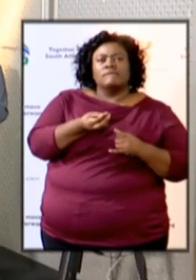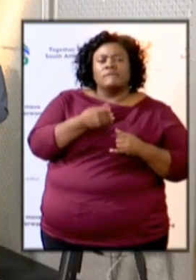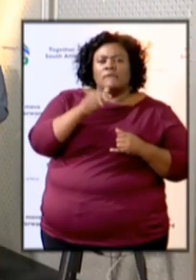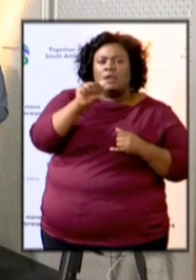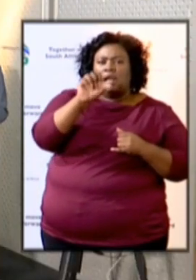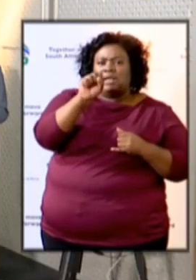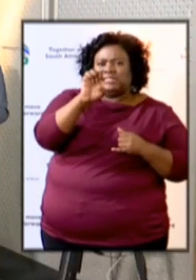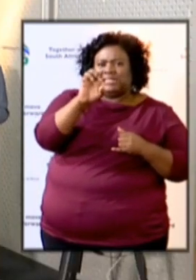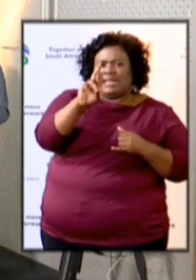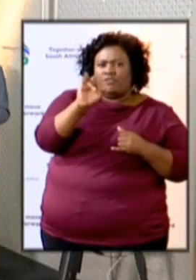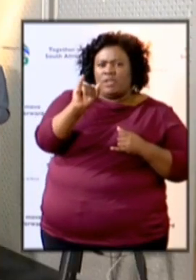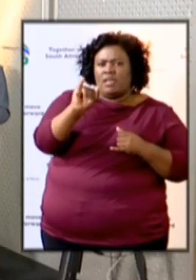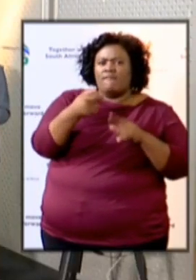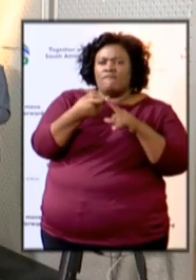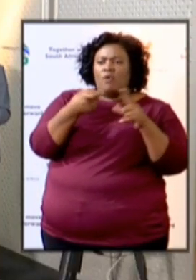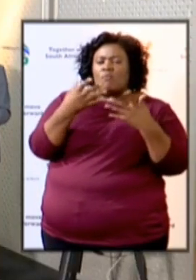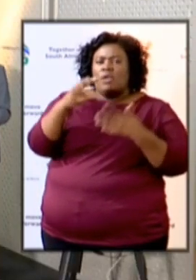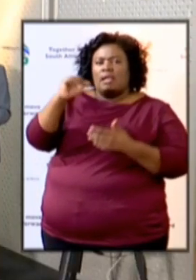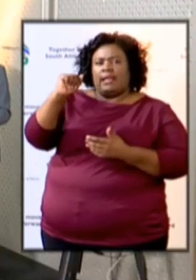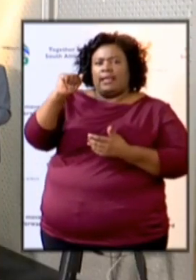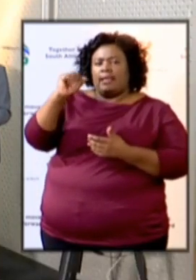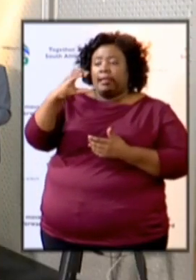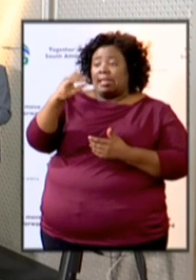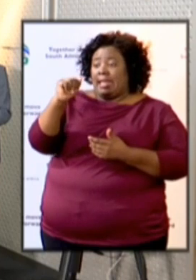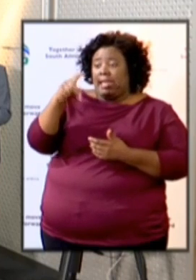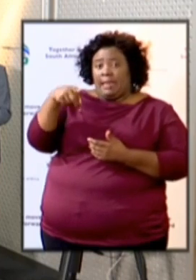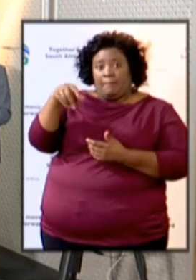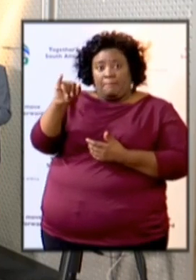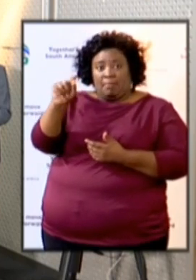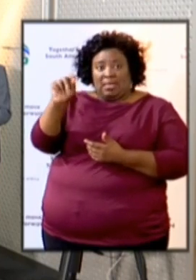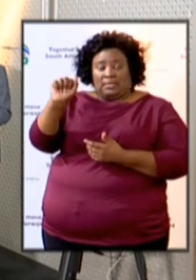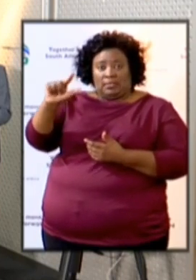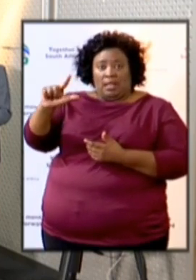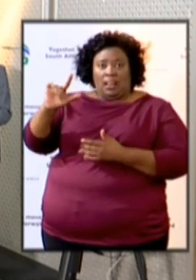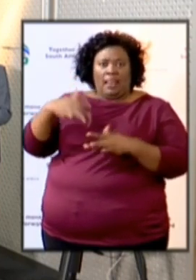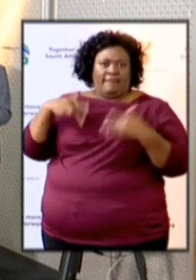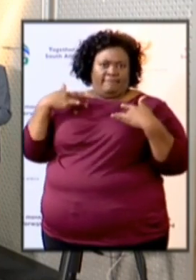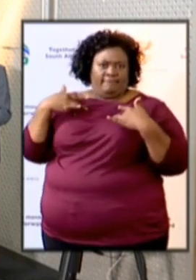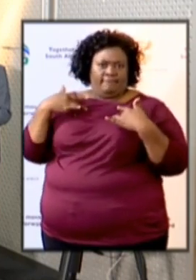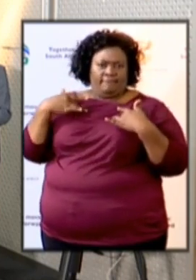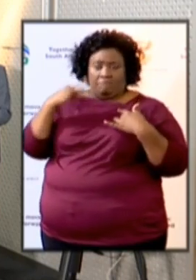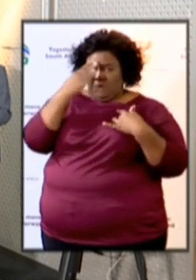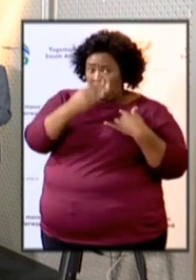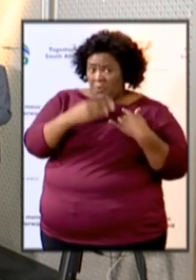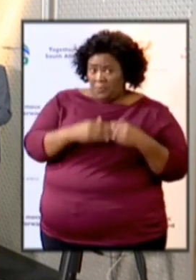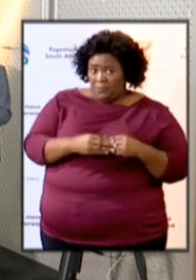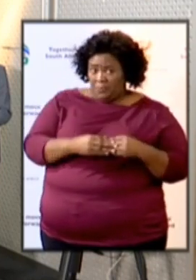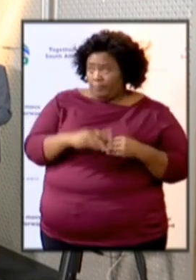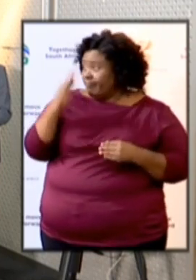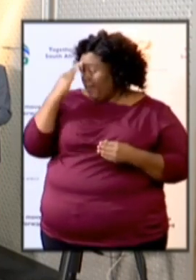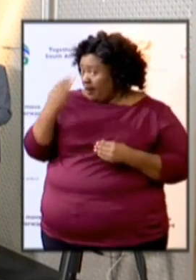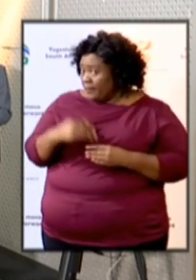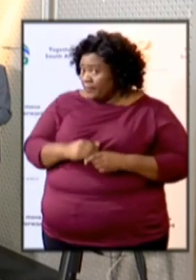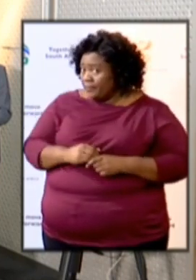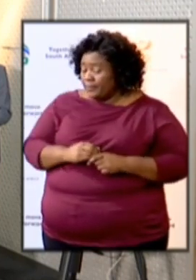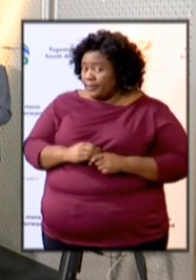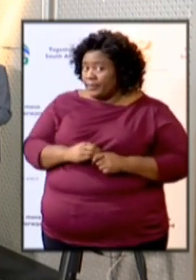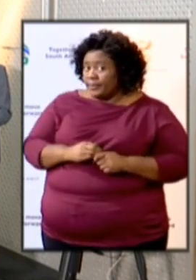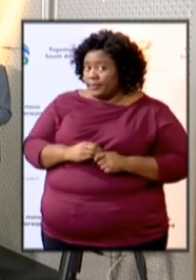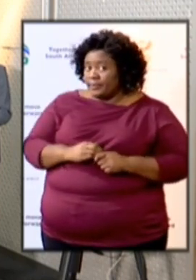Aseri from Capital Life. Hello, Aseri. Hello.